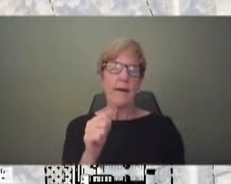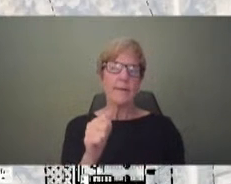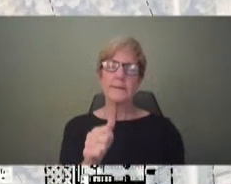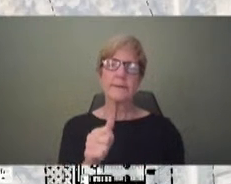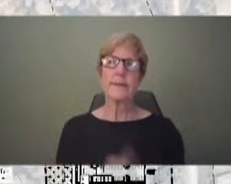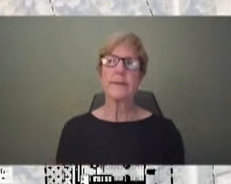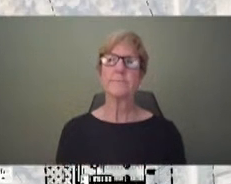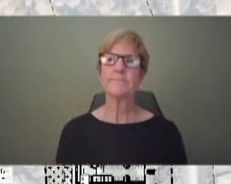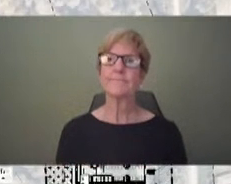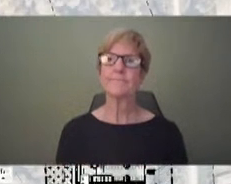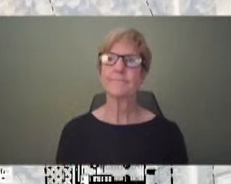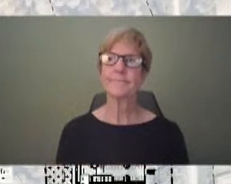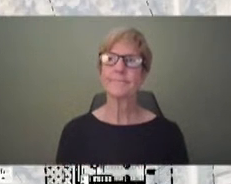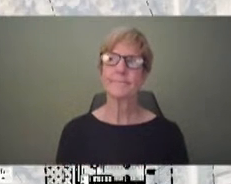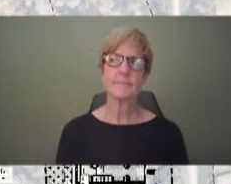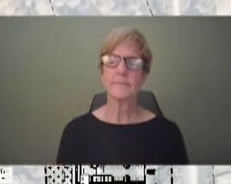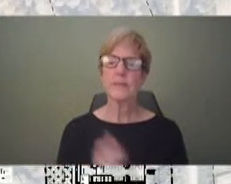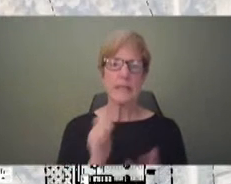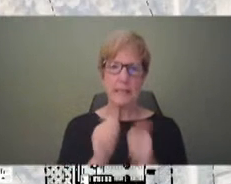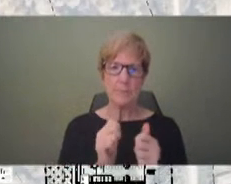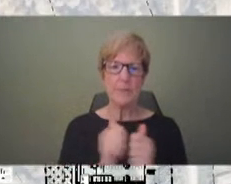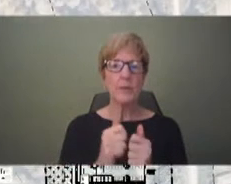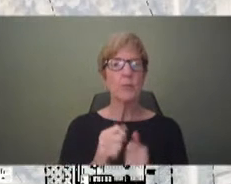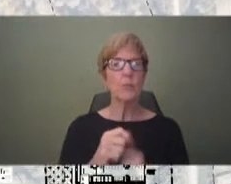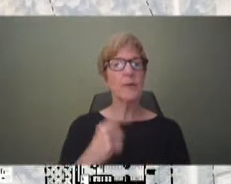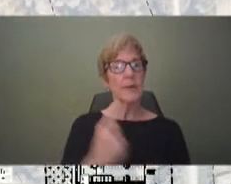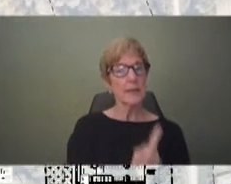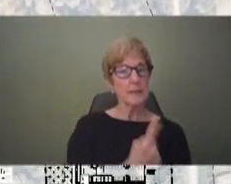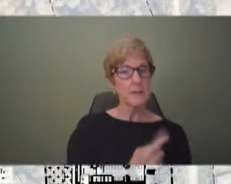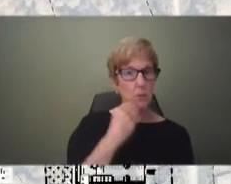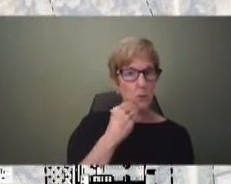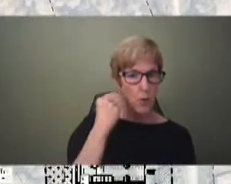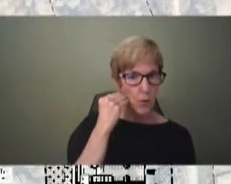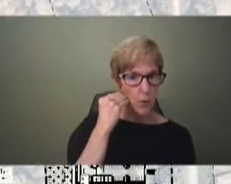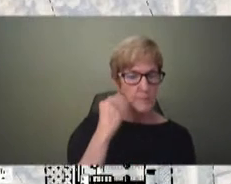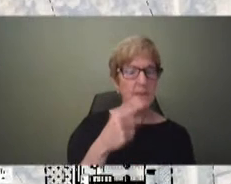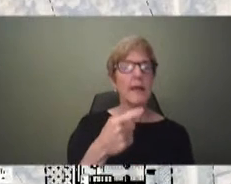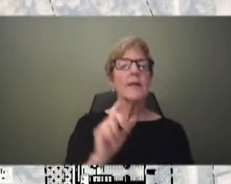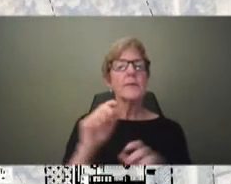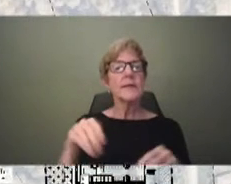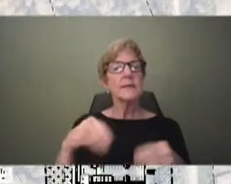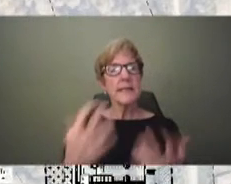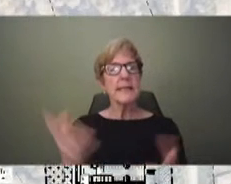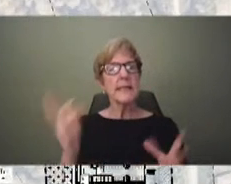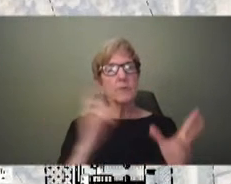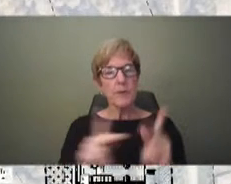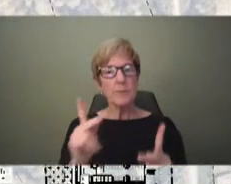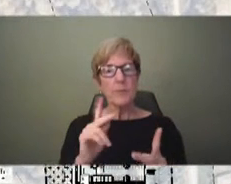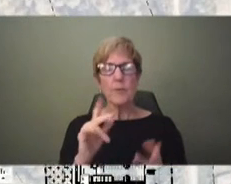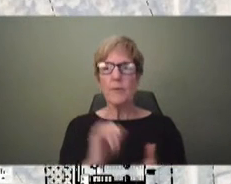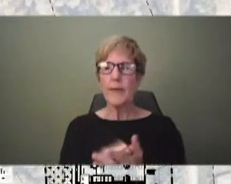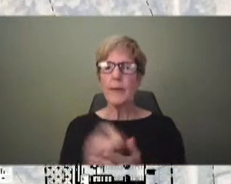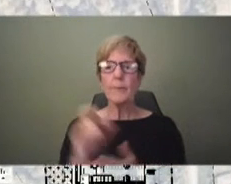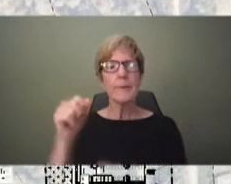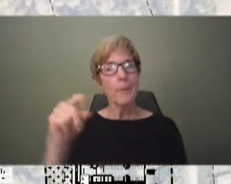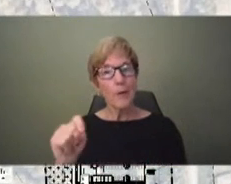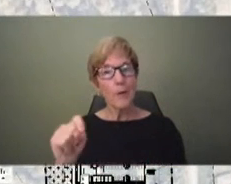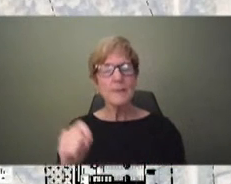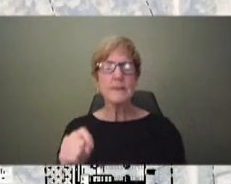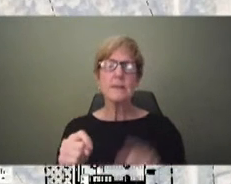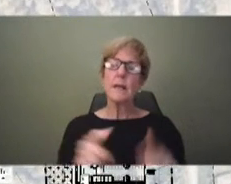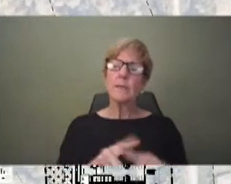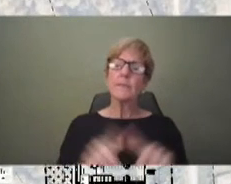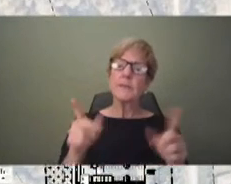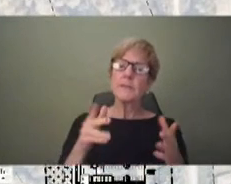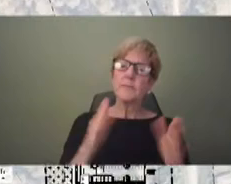um compete with single family uh rather this is to give folks that would otherwise be an apartment community kind of a different living style